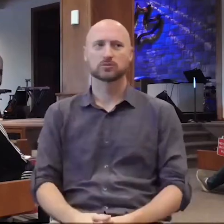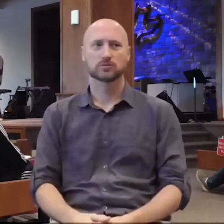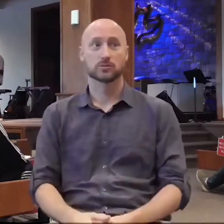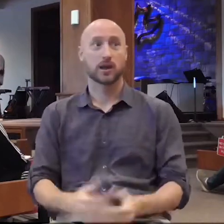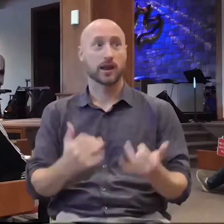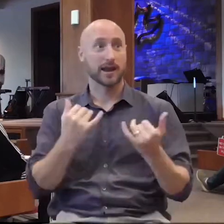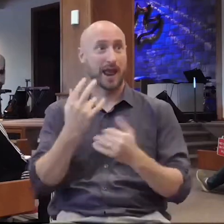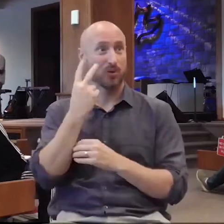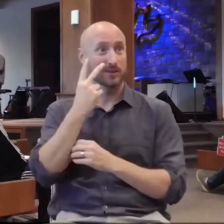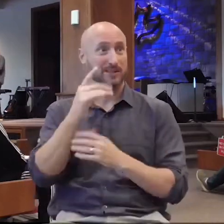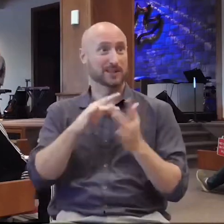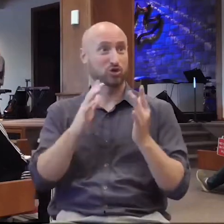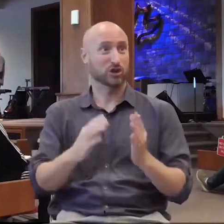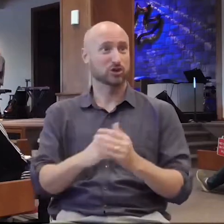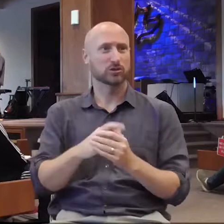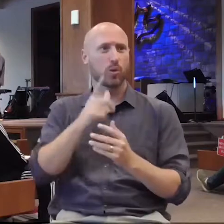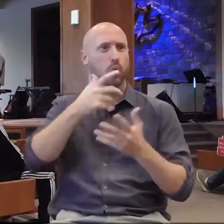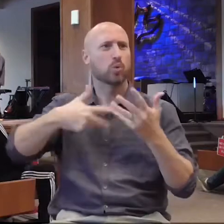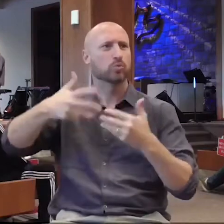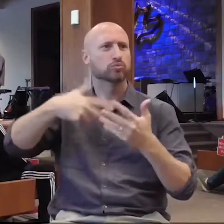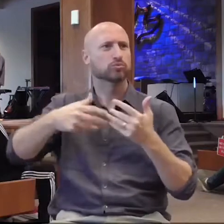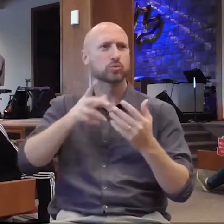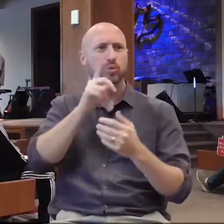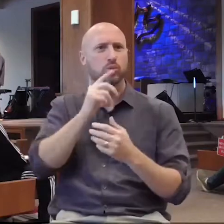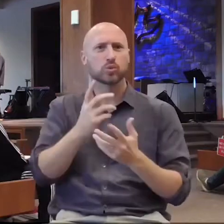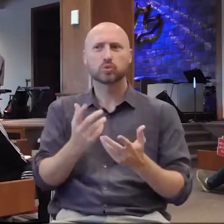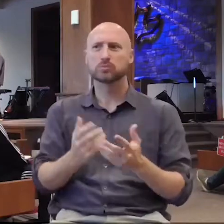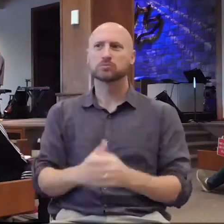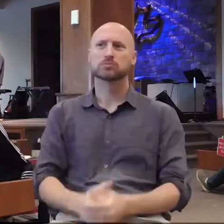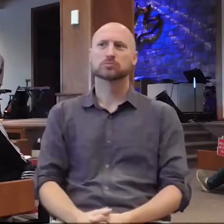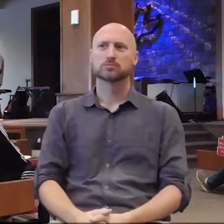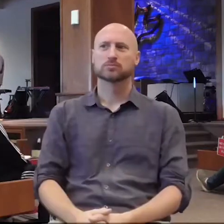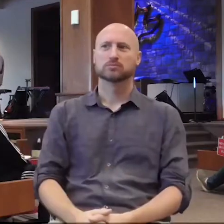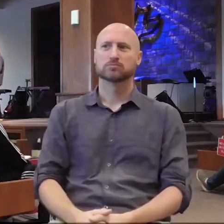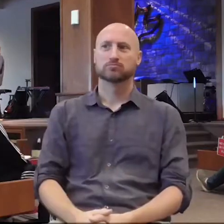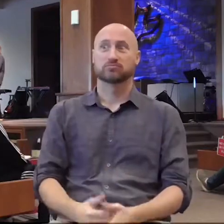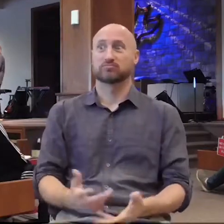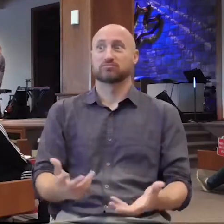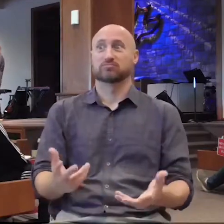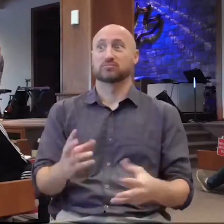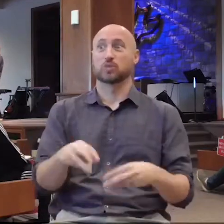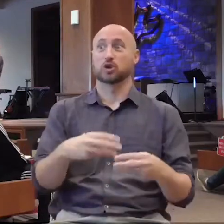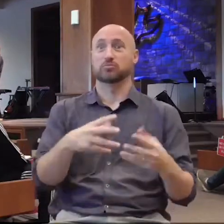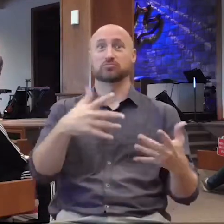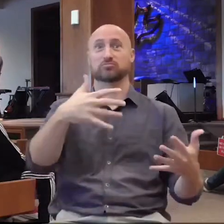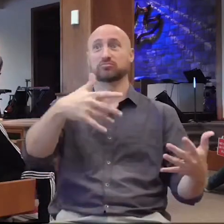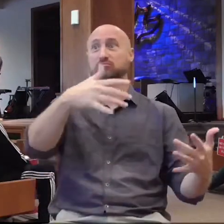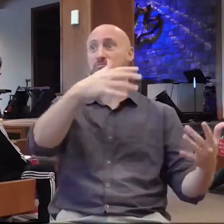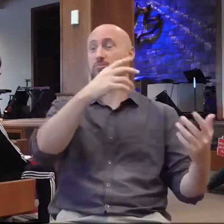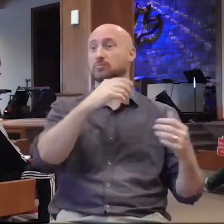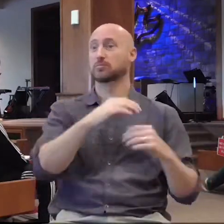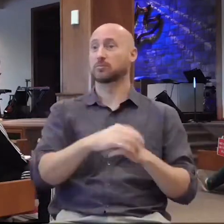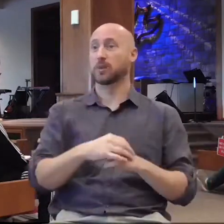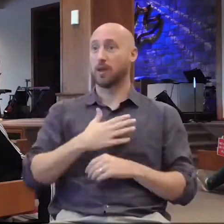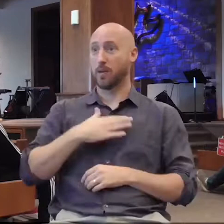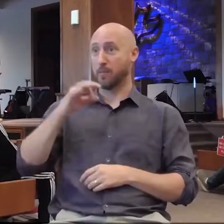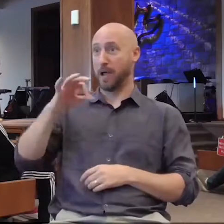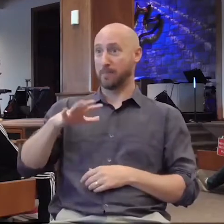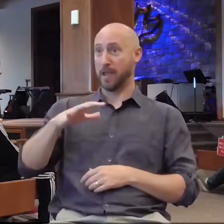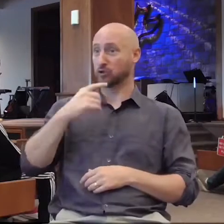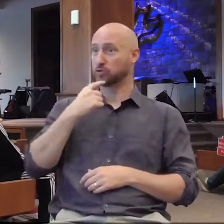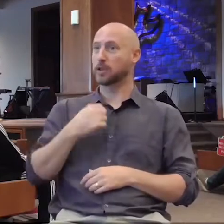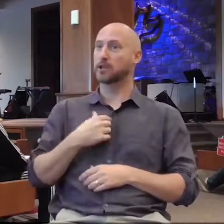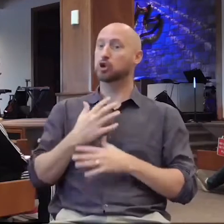Christians, who are they hanging around with? Look who they're hanging around with. You know, my pastor always used to say, take a German shepherd, let him run with a pack of